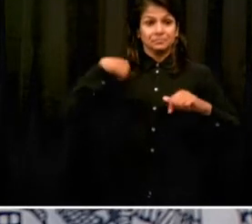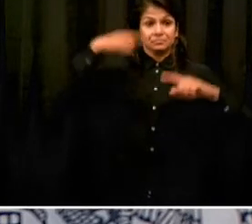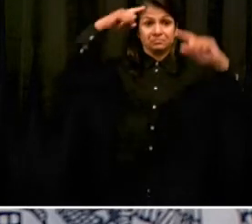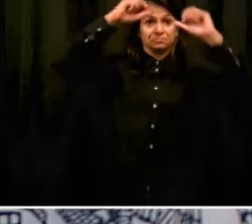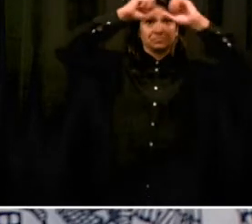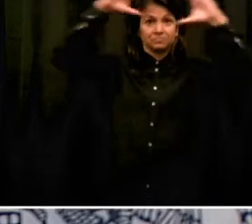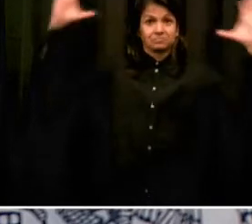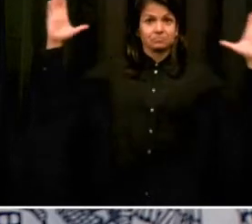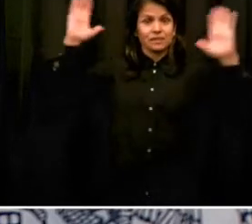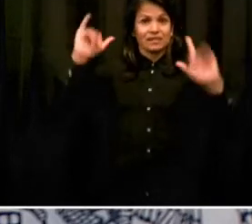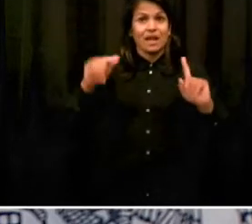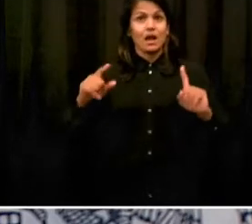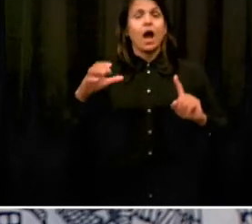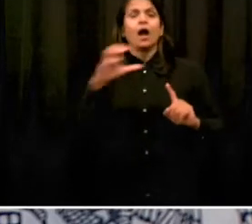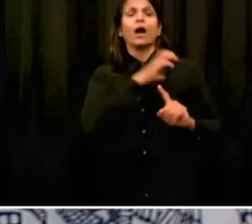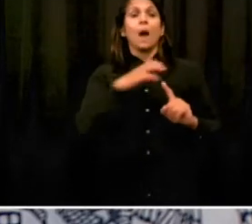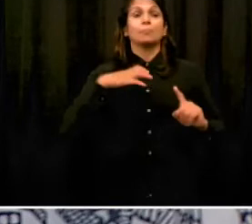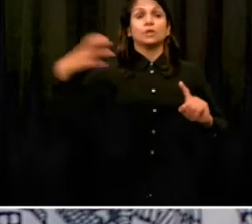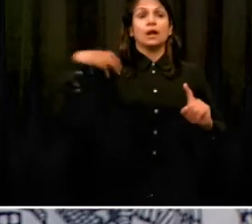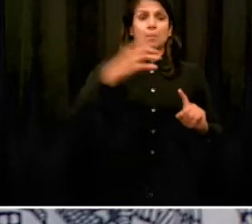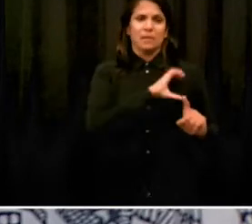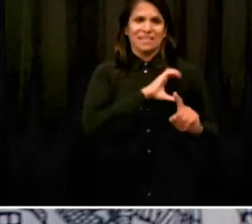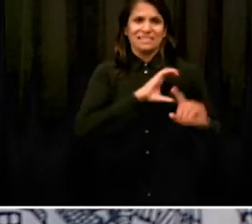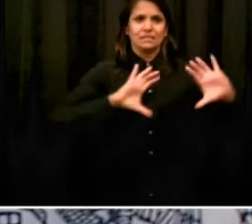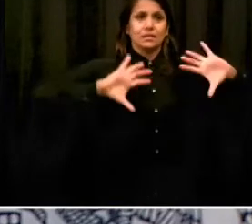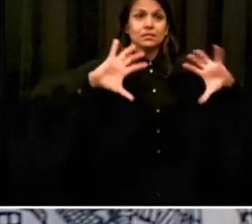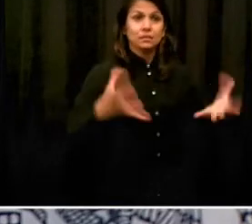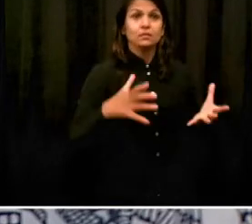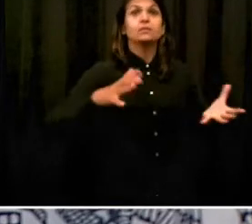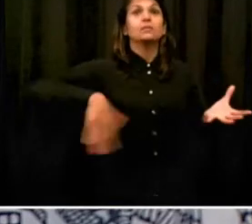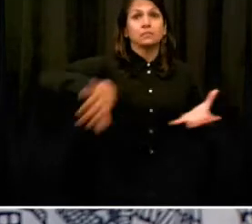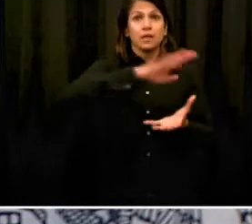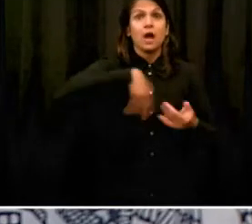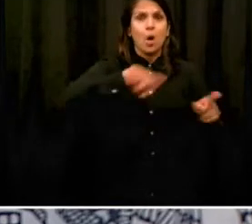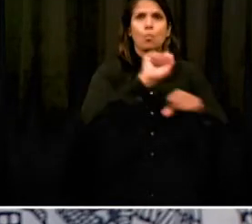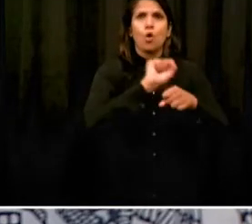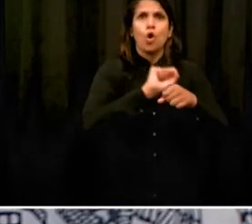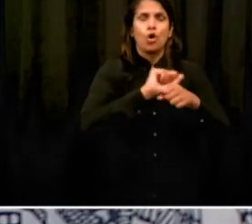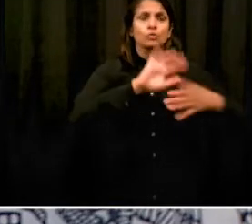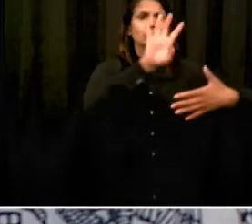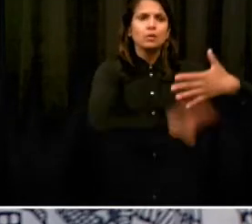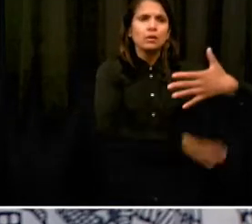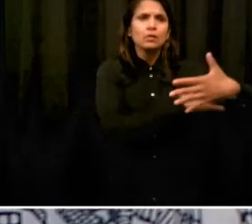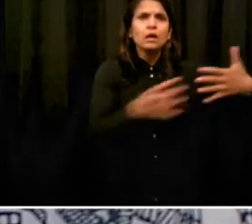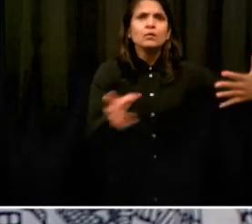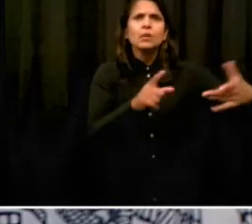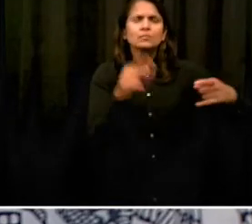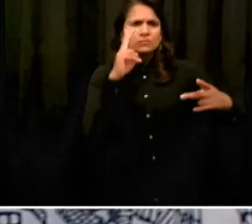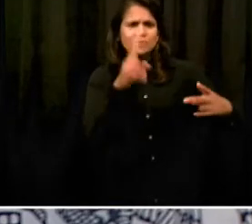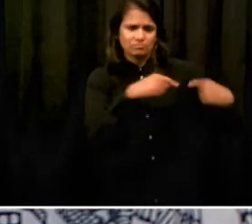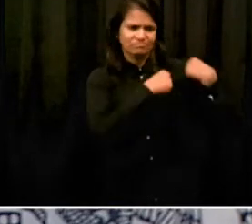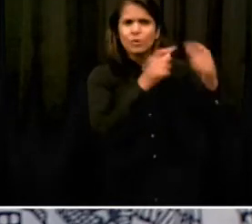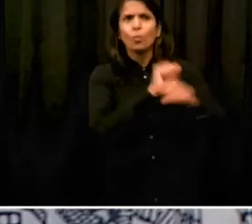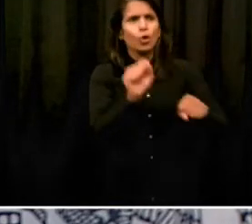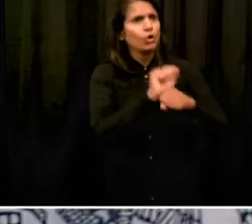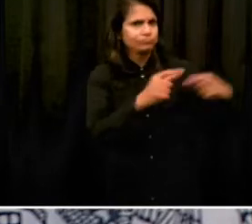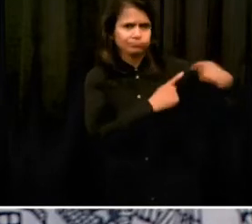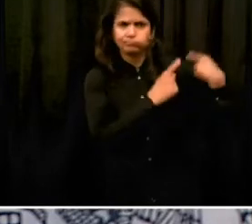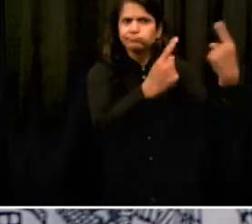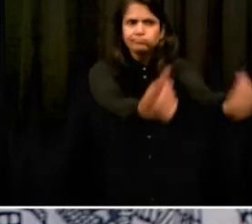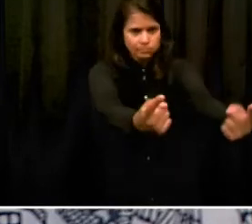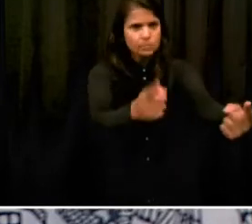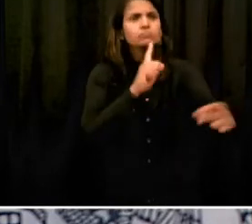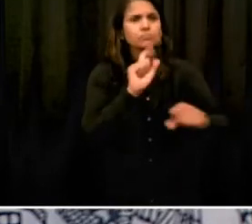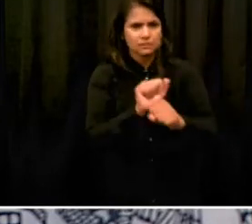on for quite a while in the department, well before this summer. the question of how to make the discipline process